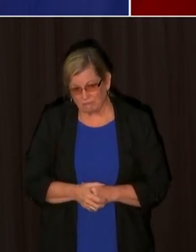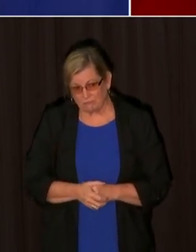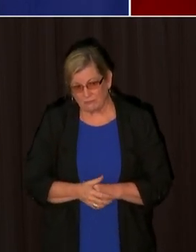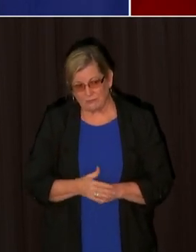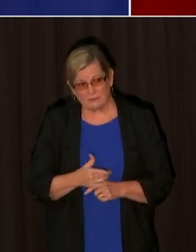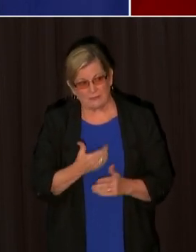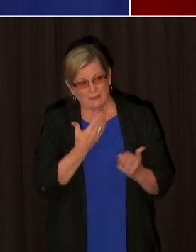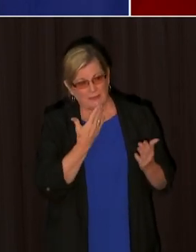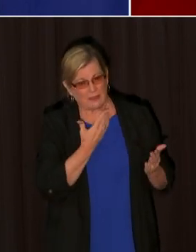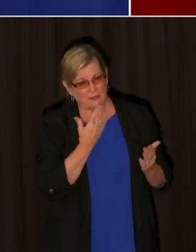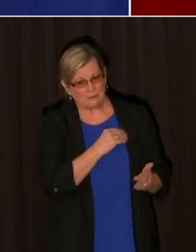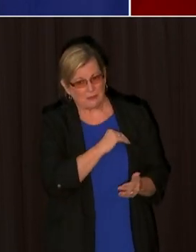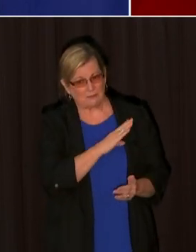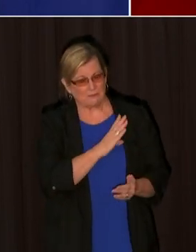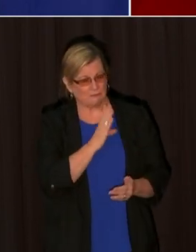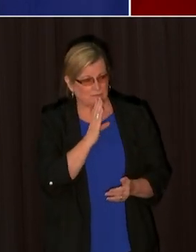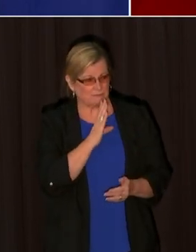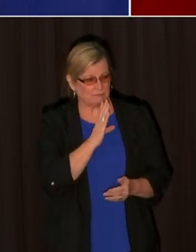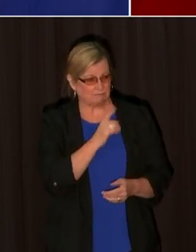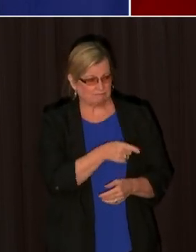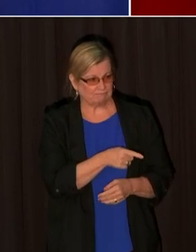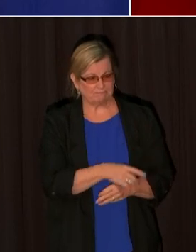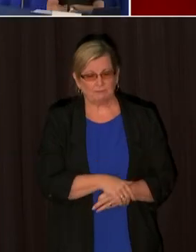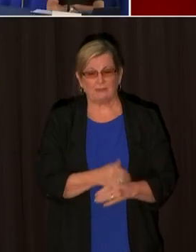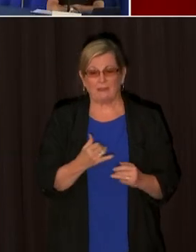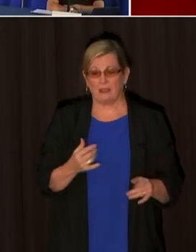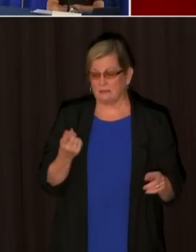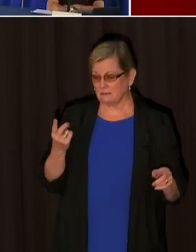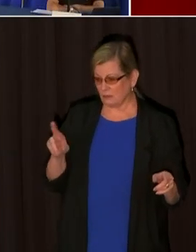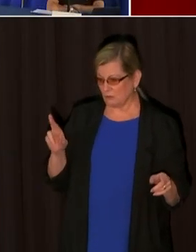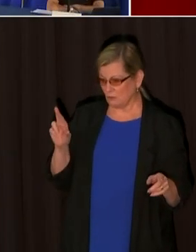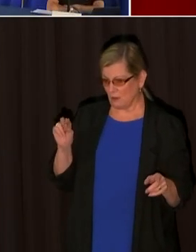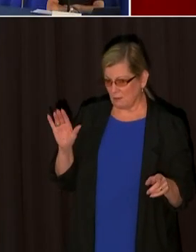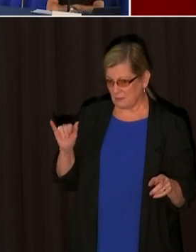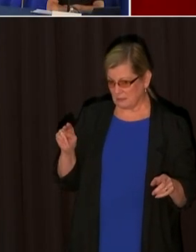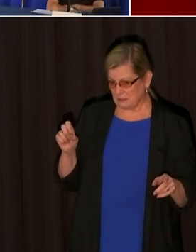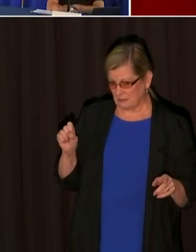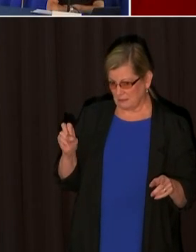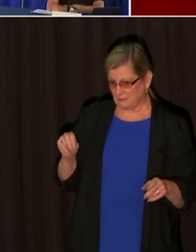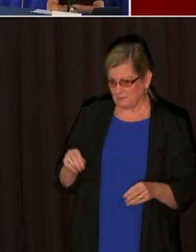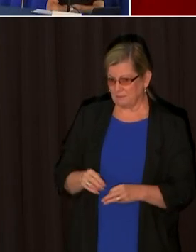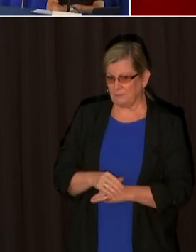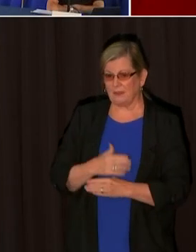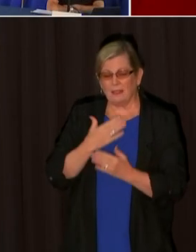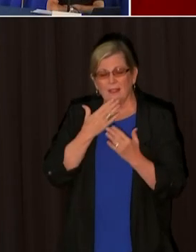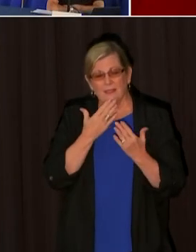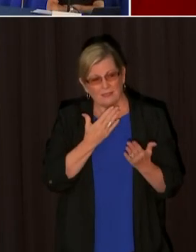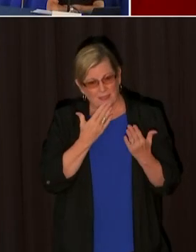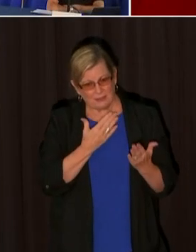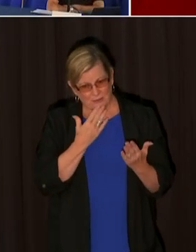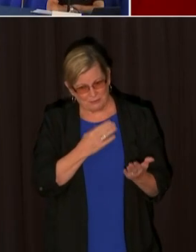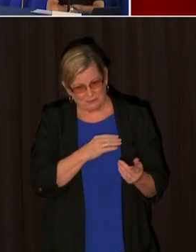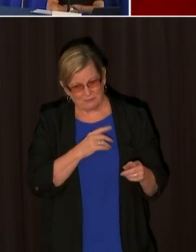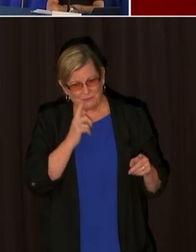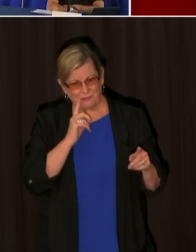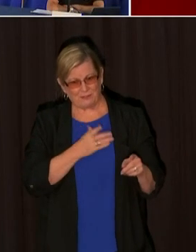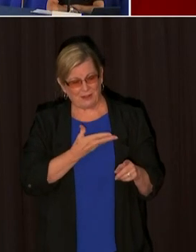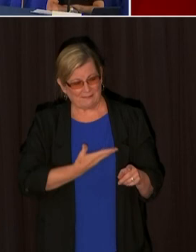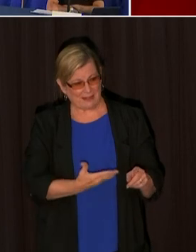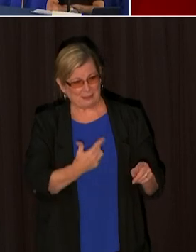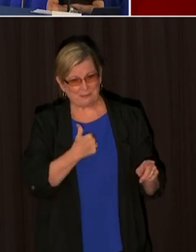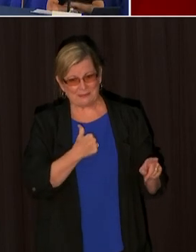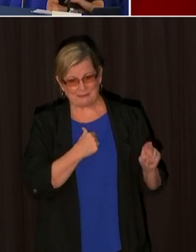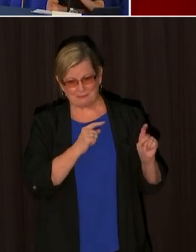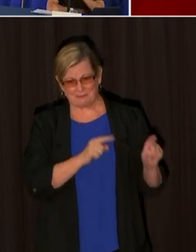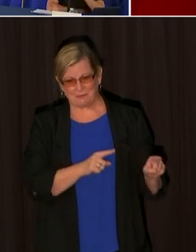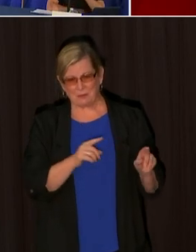Thank you, Dr. Robinson. I'd like to thank you, Mayor Bowser and Dr. Nesbitt, for inviting us out to talk about this important topic. The American